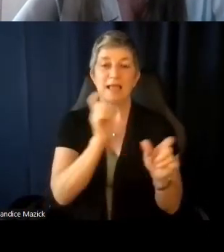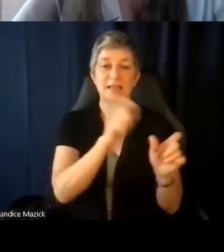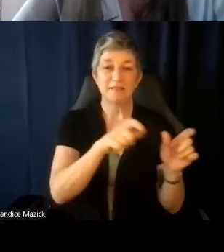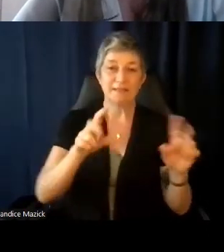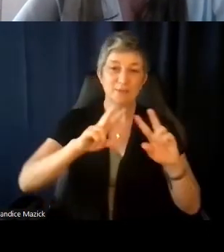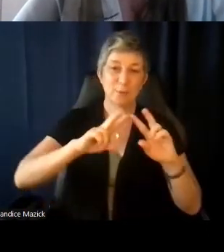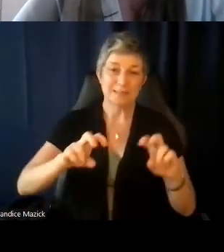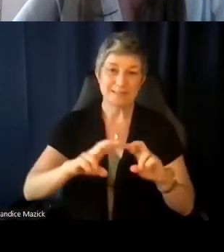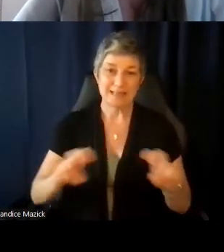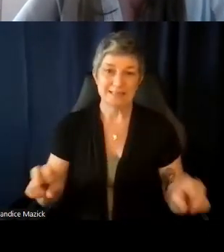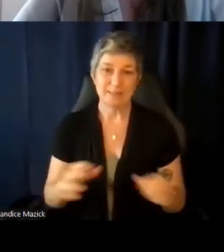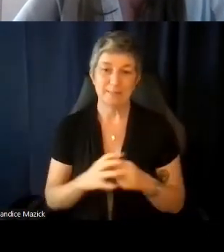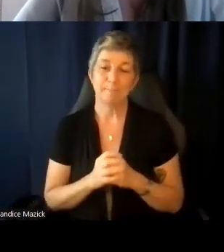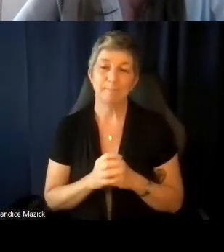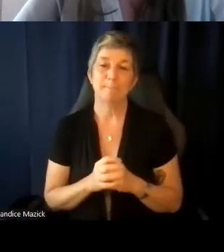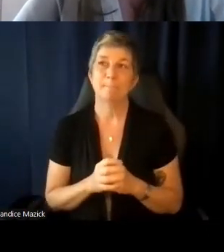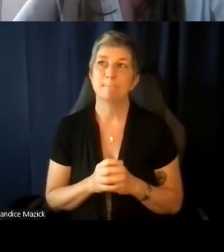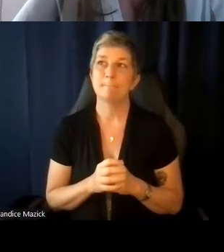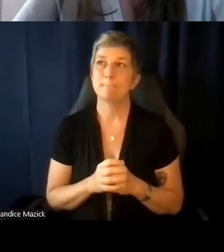assessment.